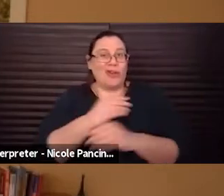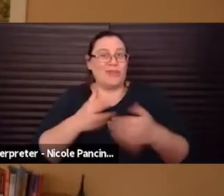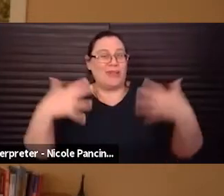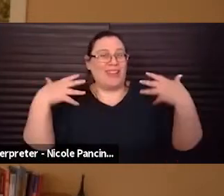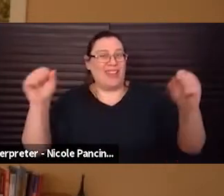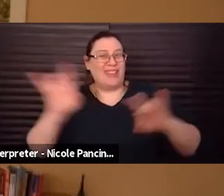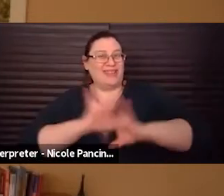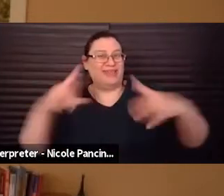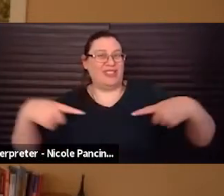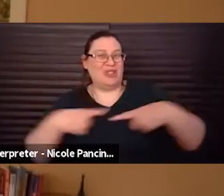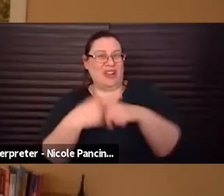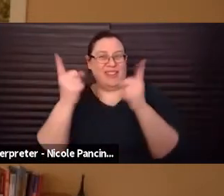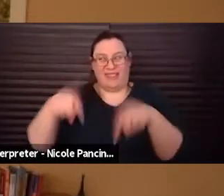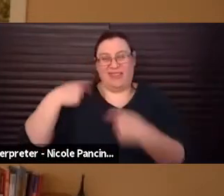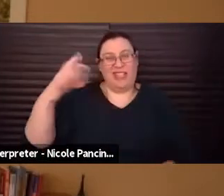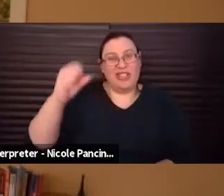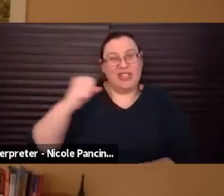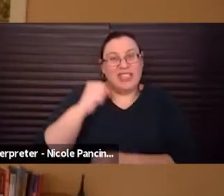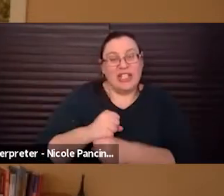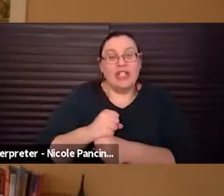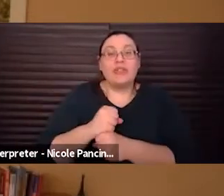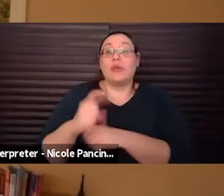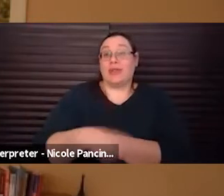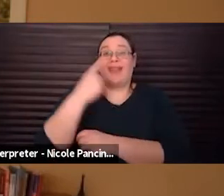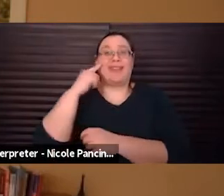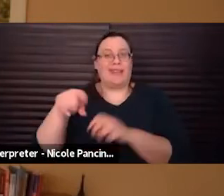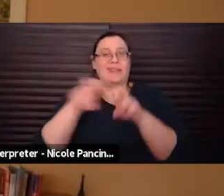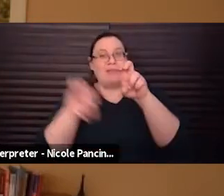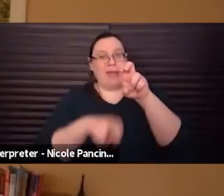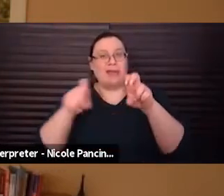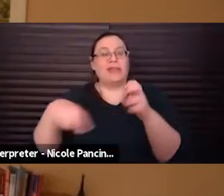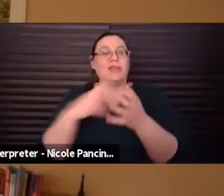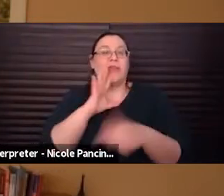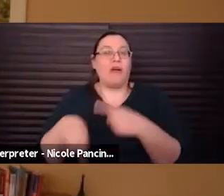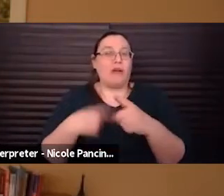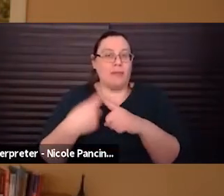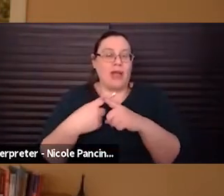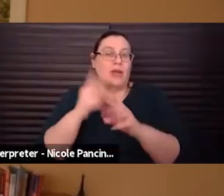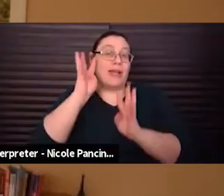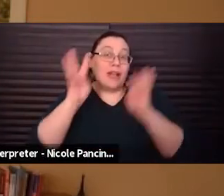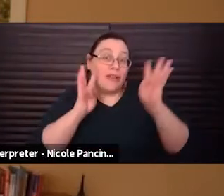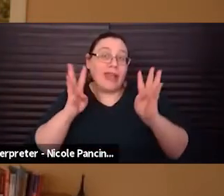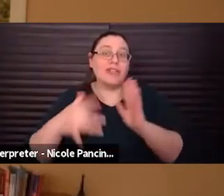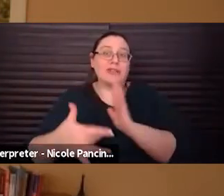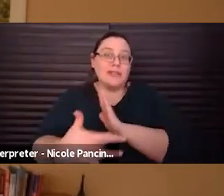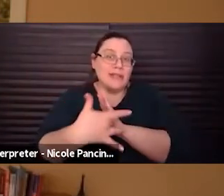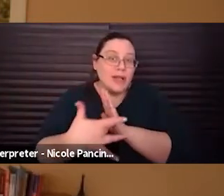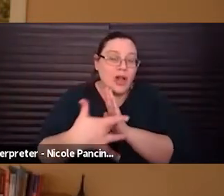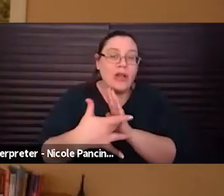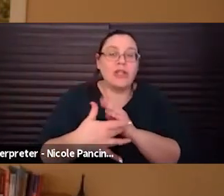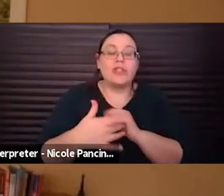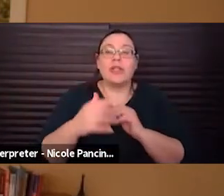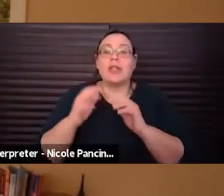century. And so today, I think this panel is to talk about, you know, innovation, technology, but how